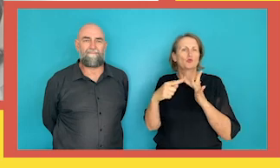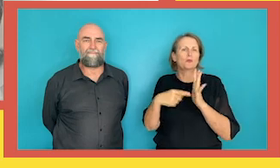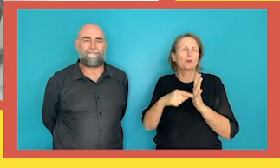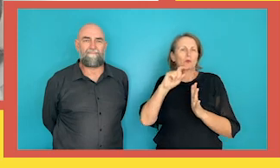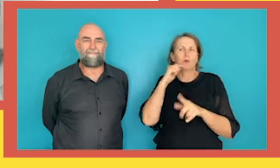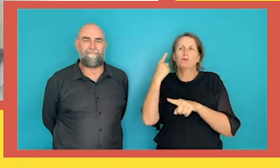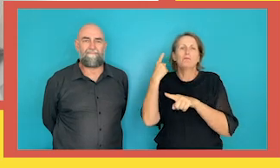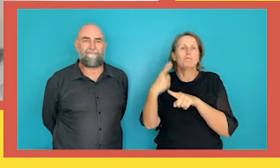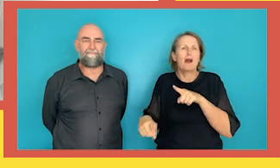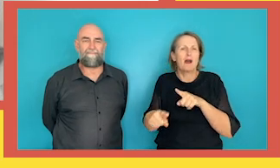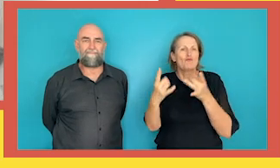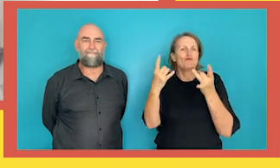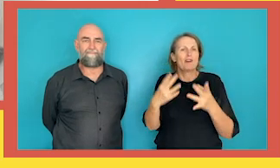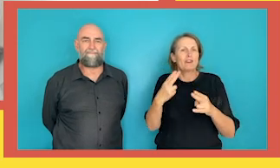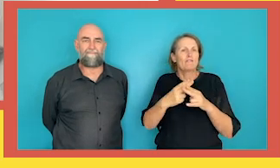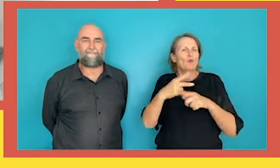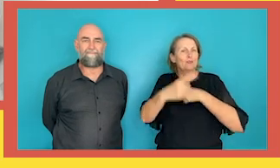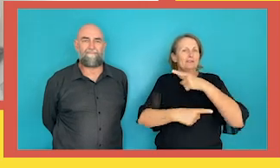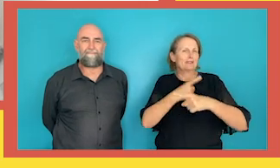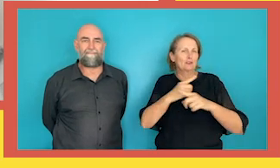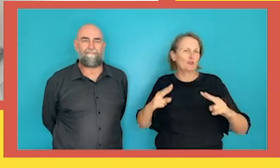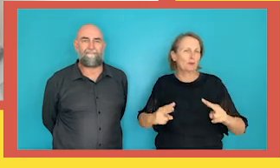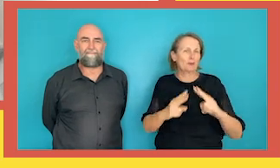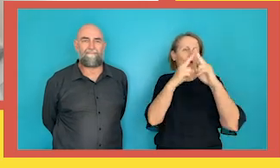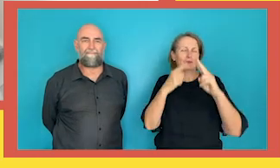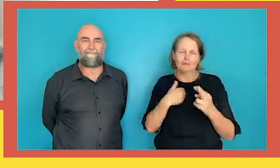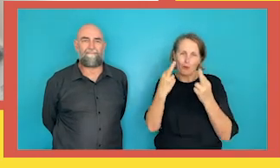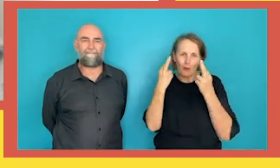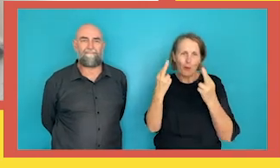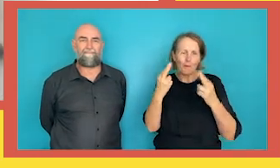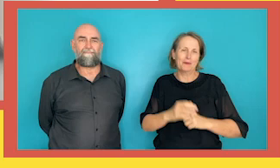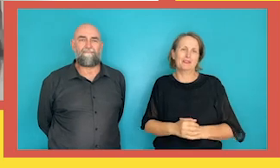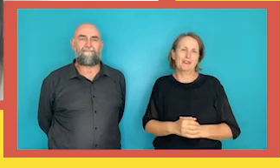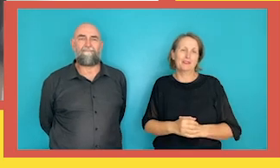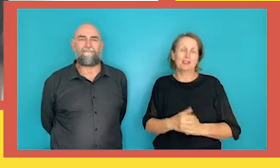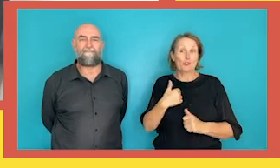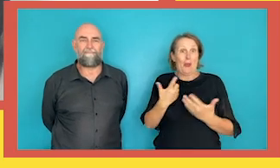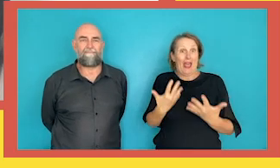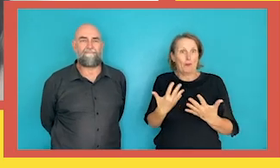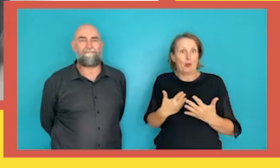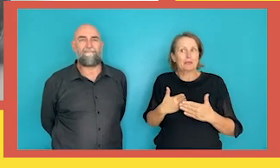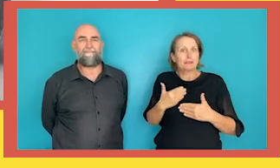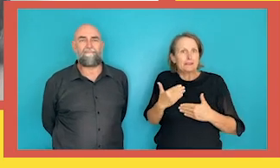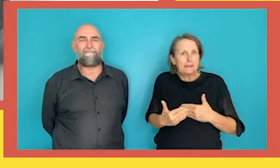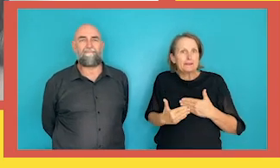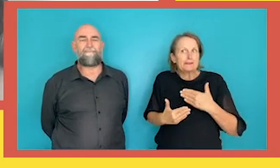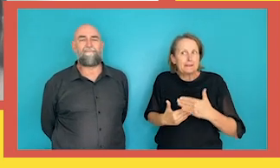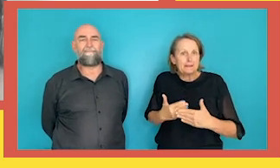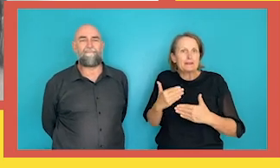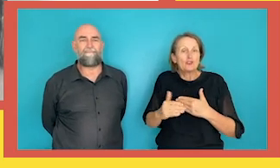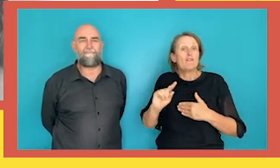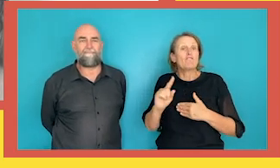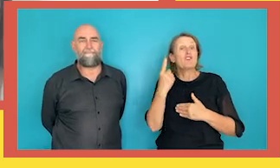that we will qualify for the games next year. So it's baby steps at this stage, but we're going to